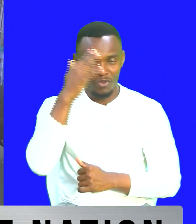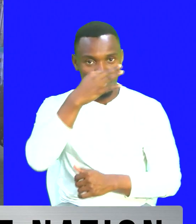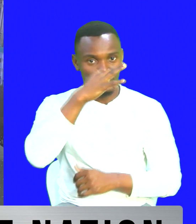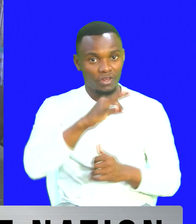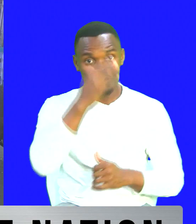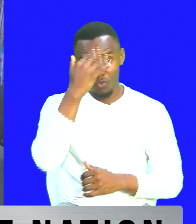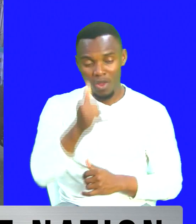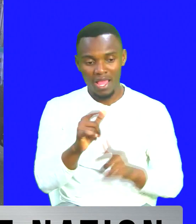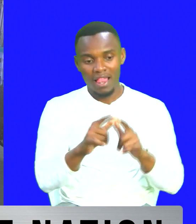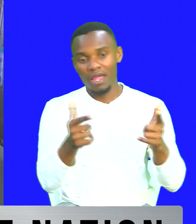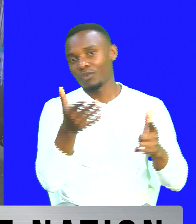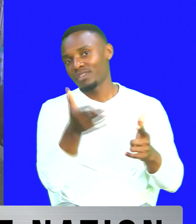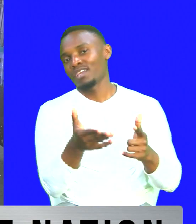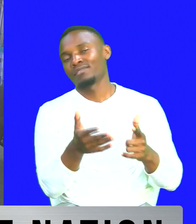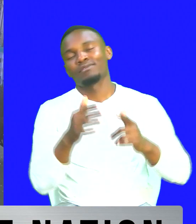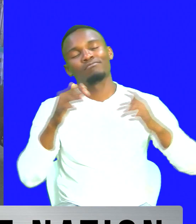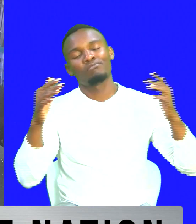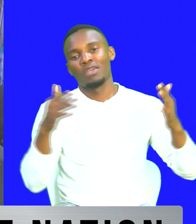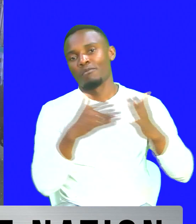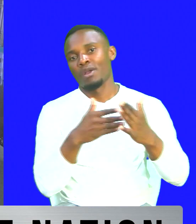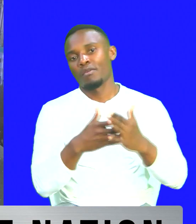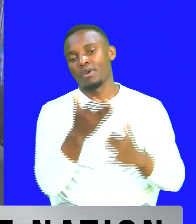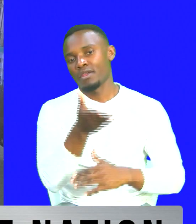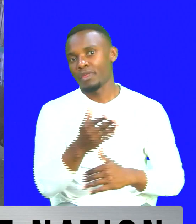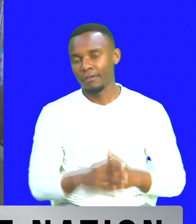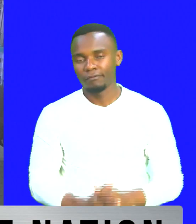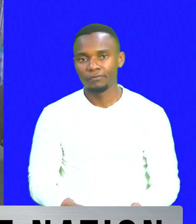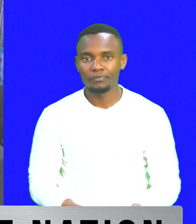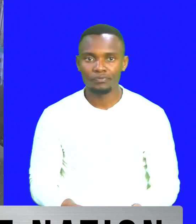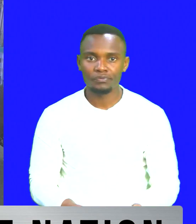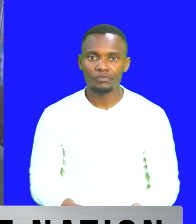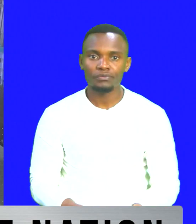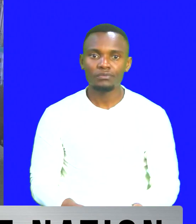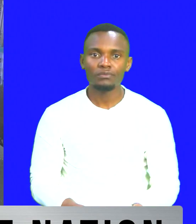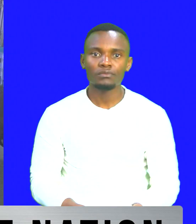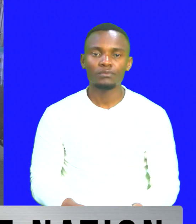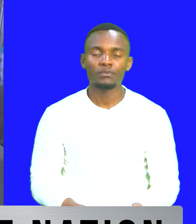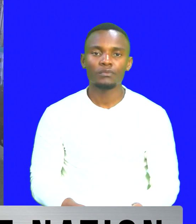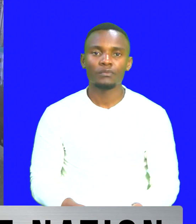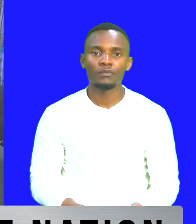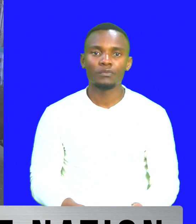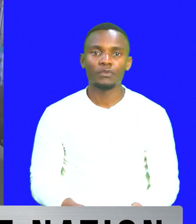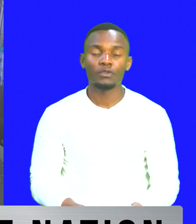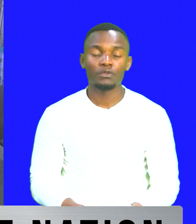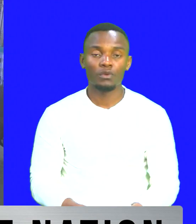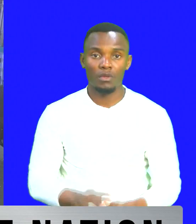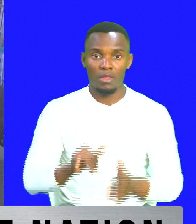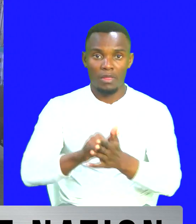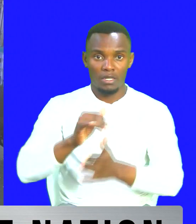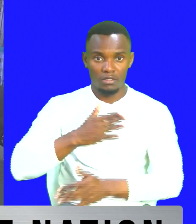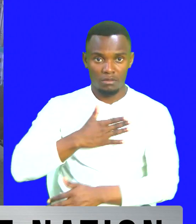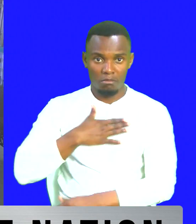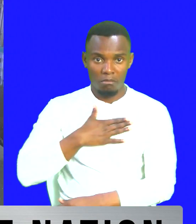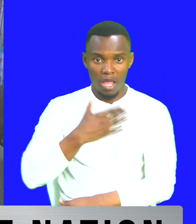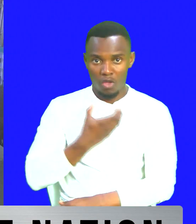be a very big barrier there. Yeah, for me that will remain for me as a personal speculation because I don't